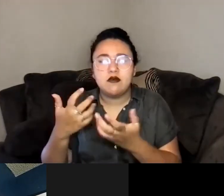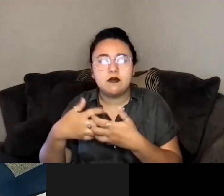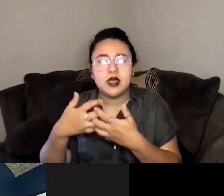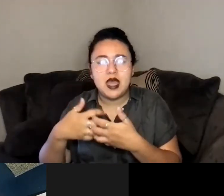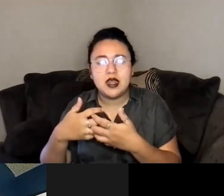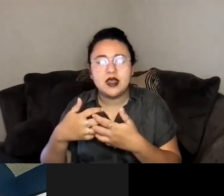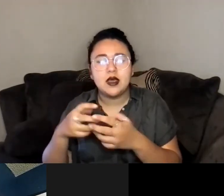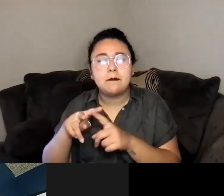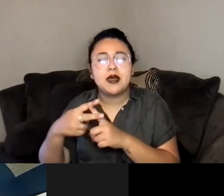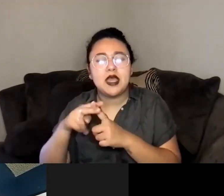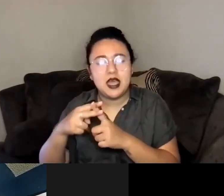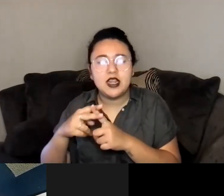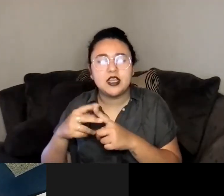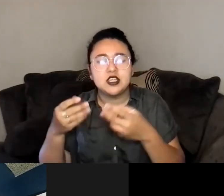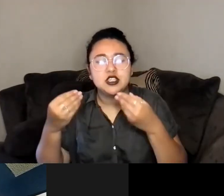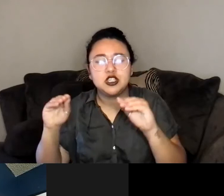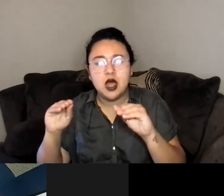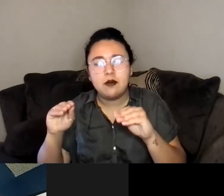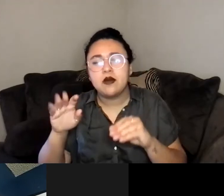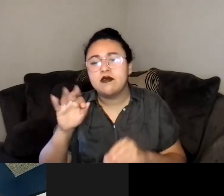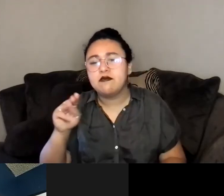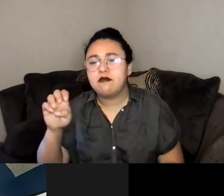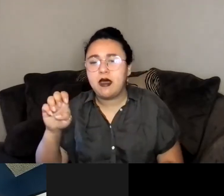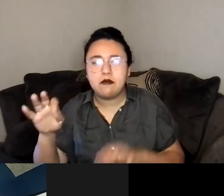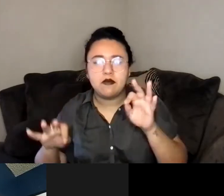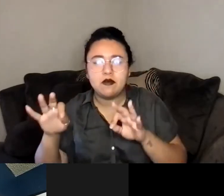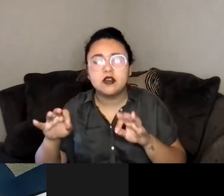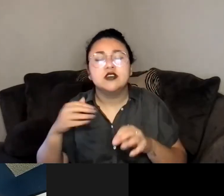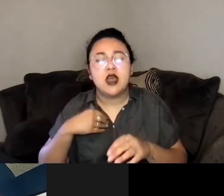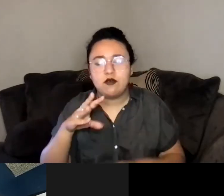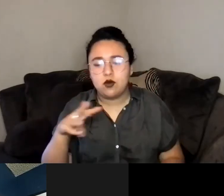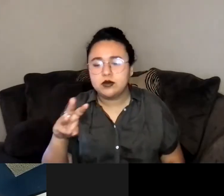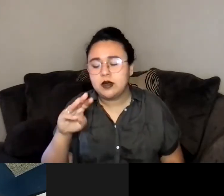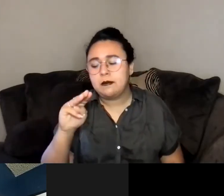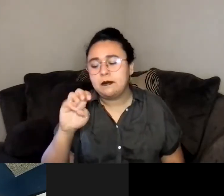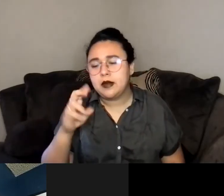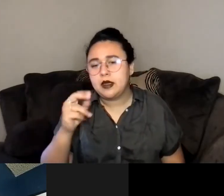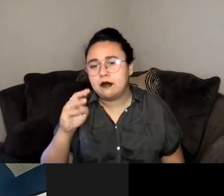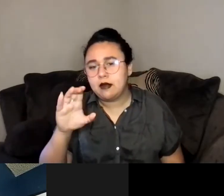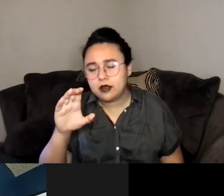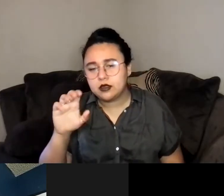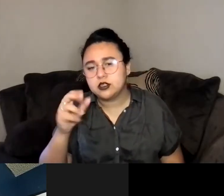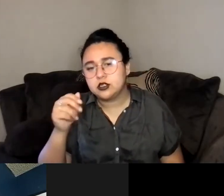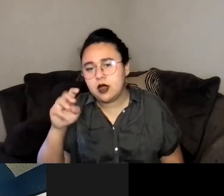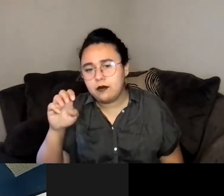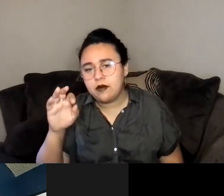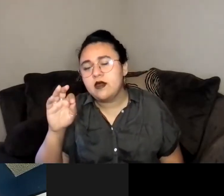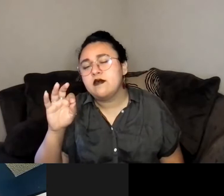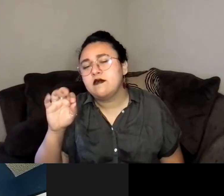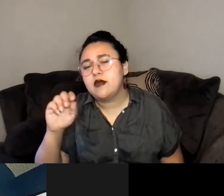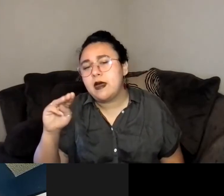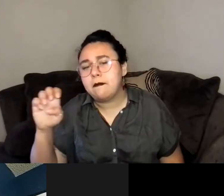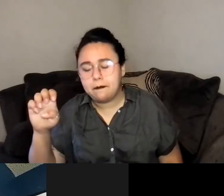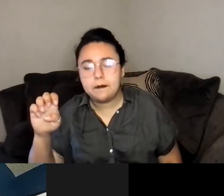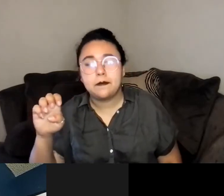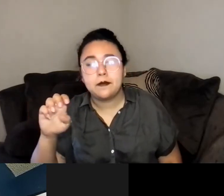survey open on that website, Mechanic Shop Femme website, for folks who are quote